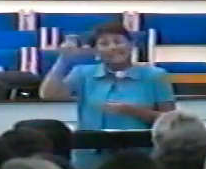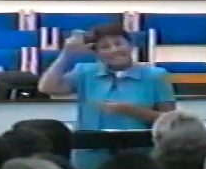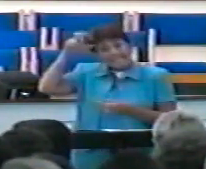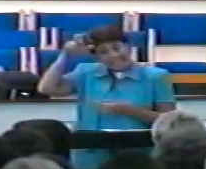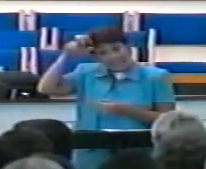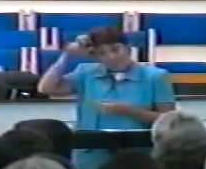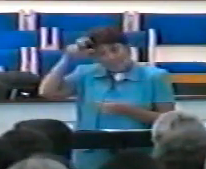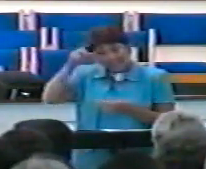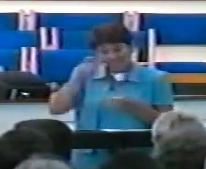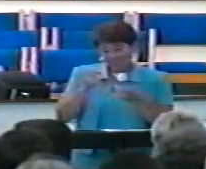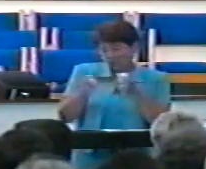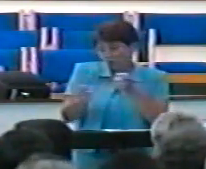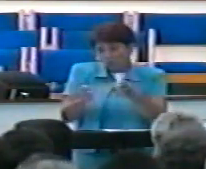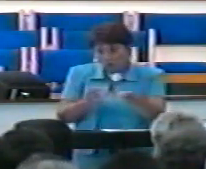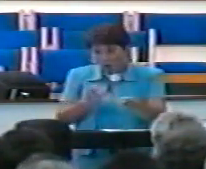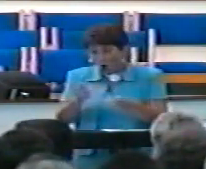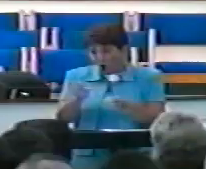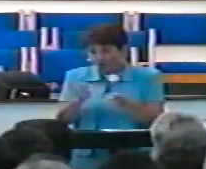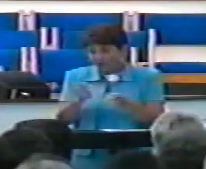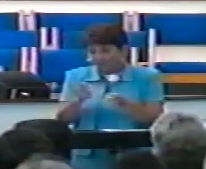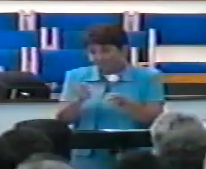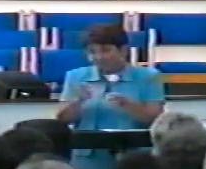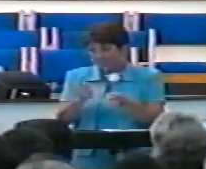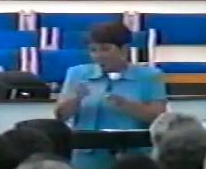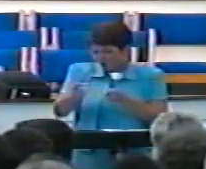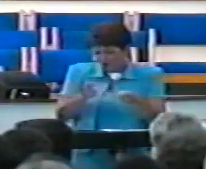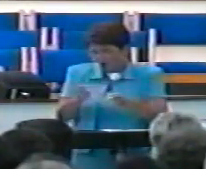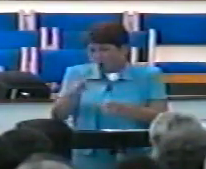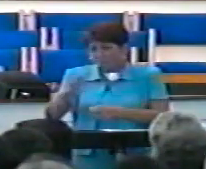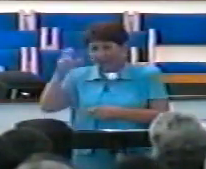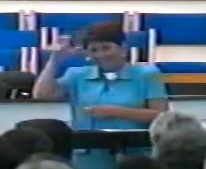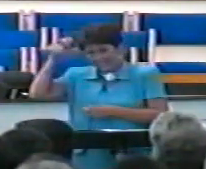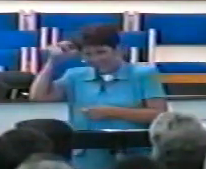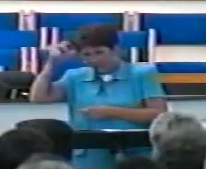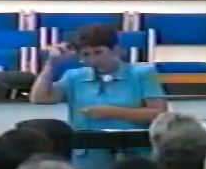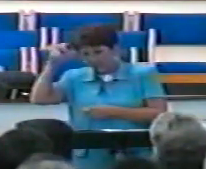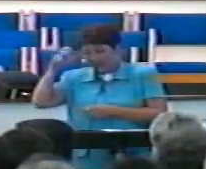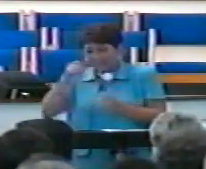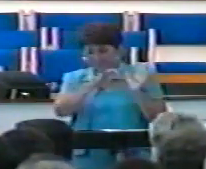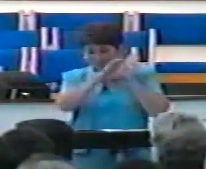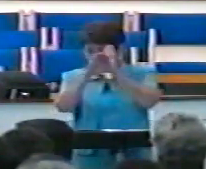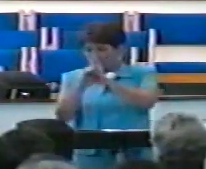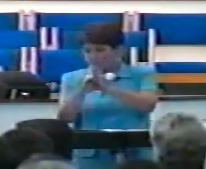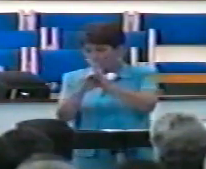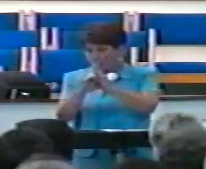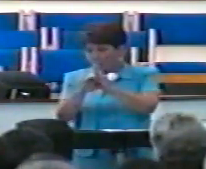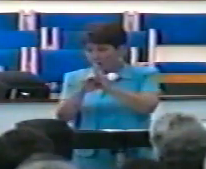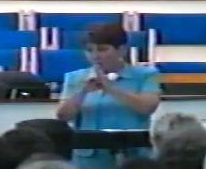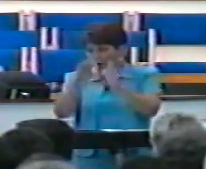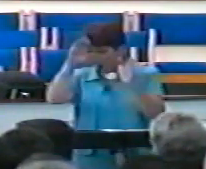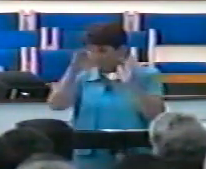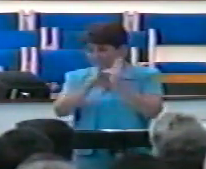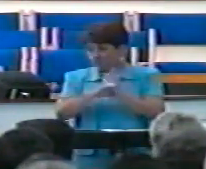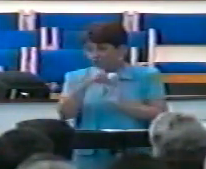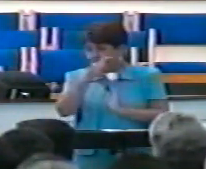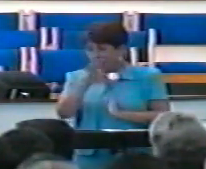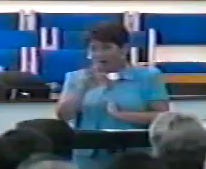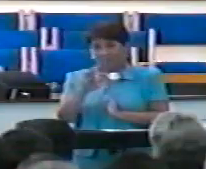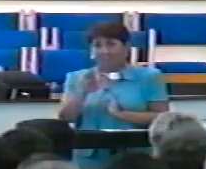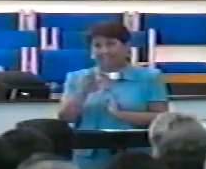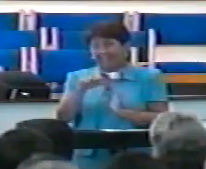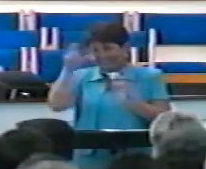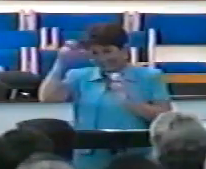devil. It's a picture of the devil taking control of a life of an individual. And, beloved, the devil can take control of a life of an